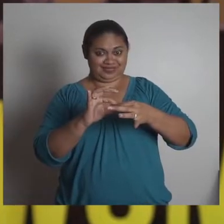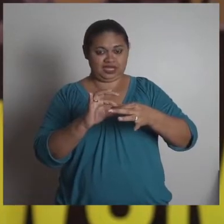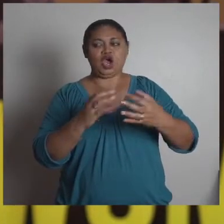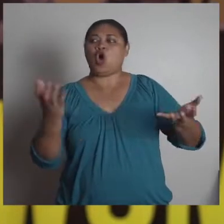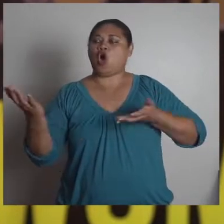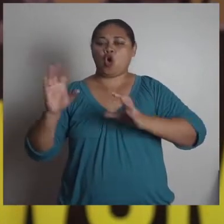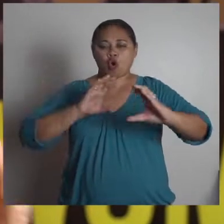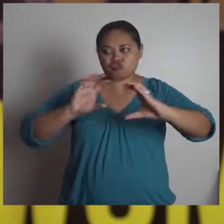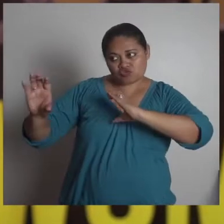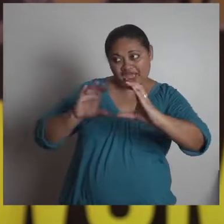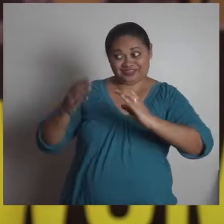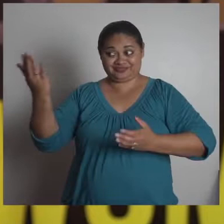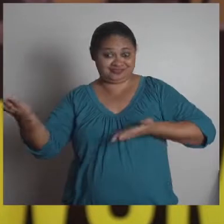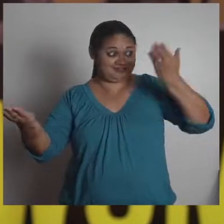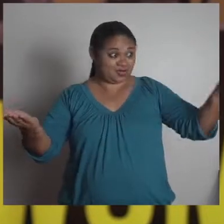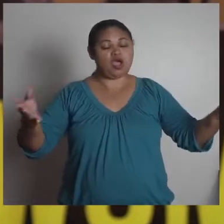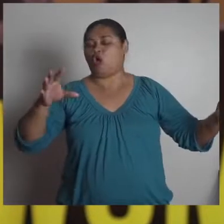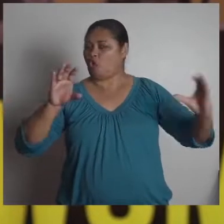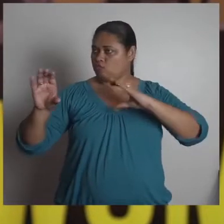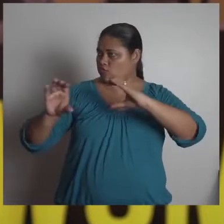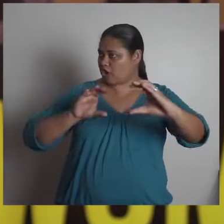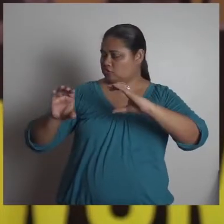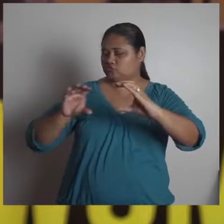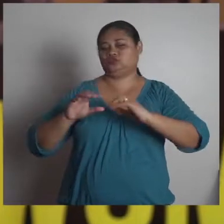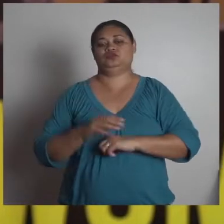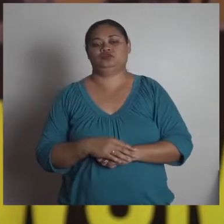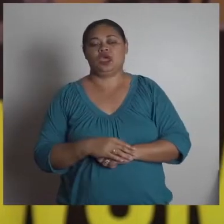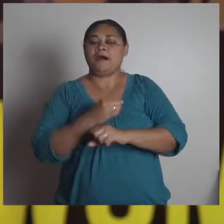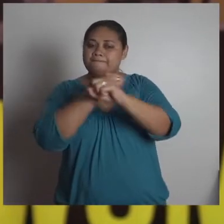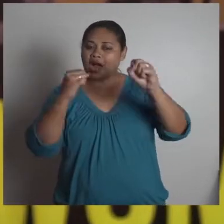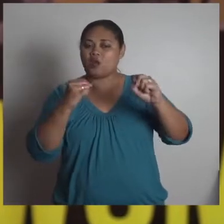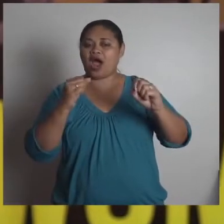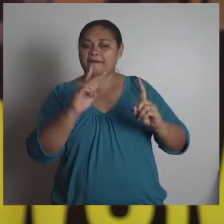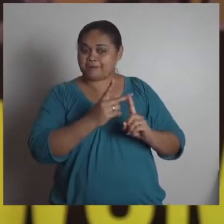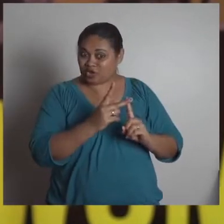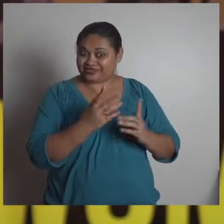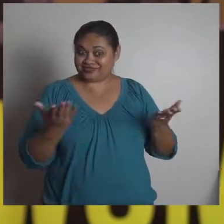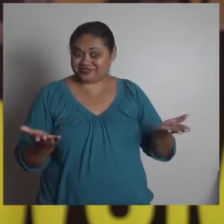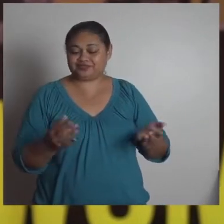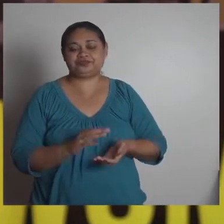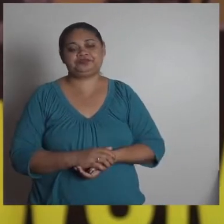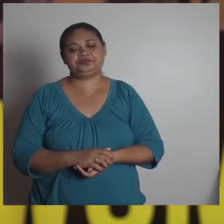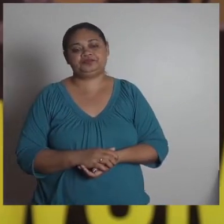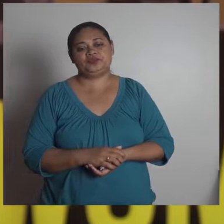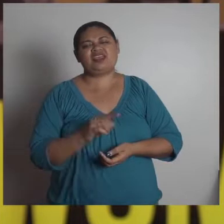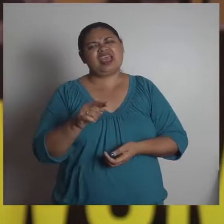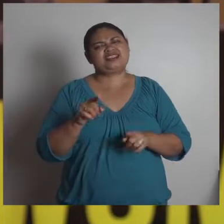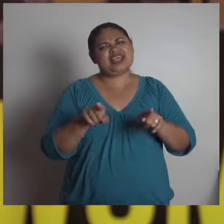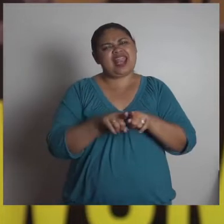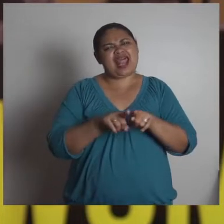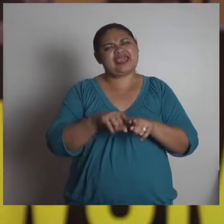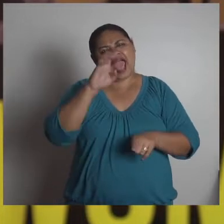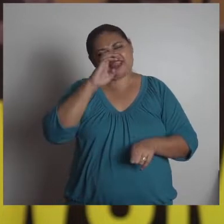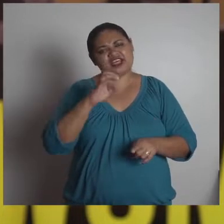And we have to fix that problem that is about communications, but is also about power and politics, right? So there are